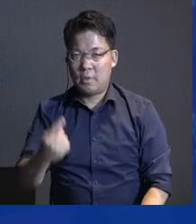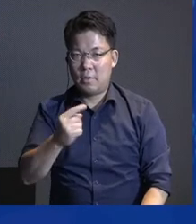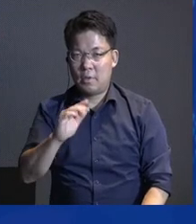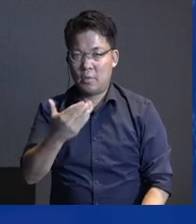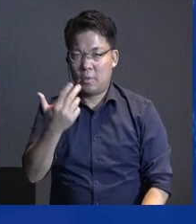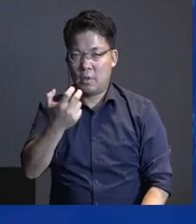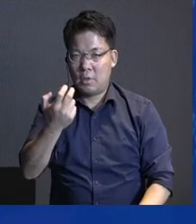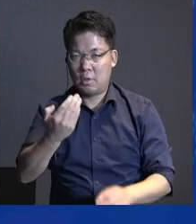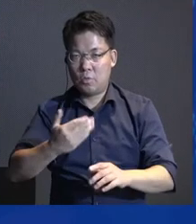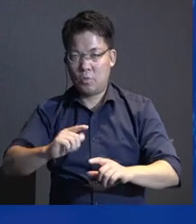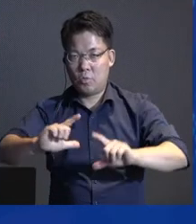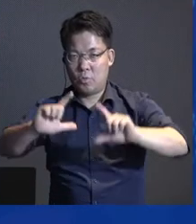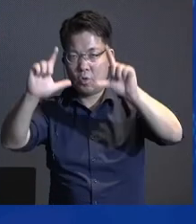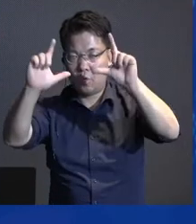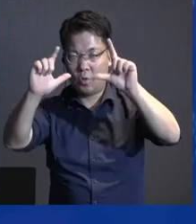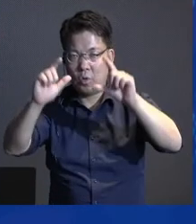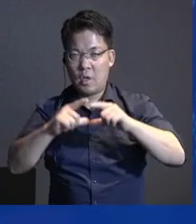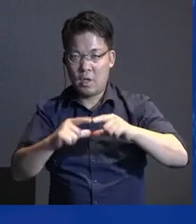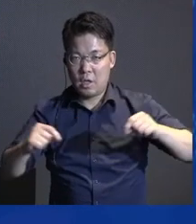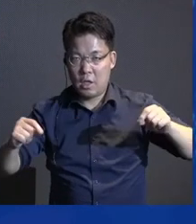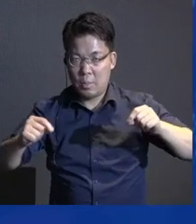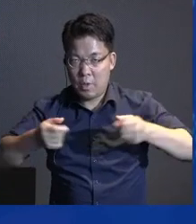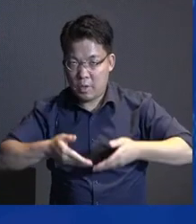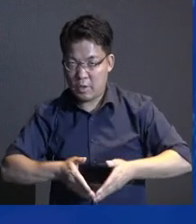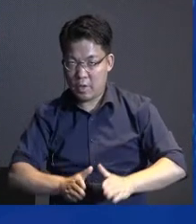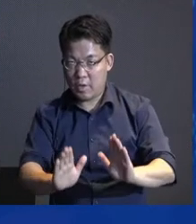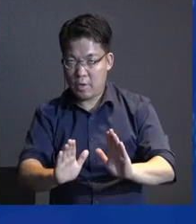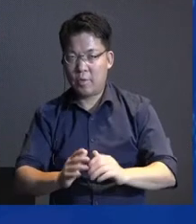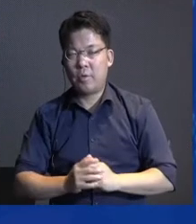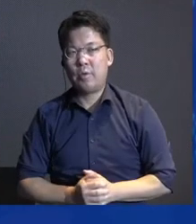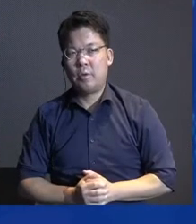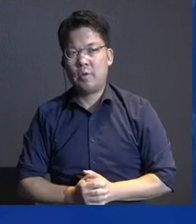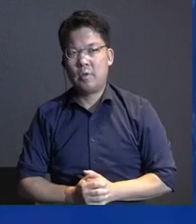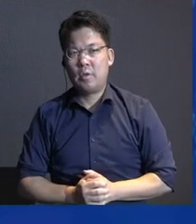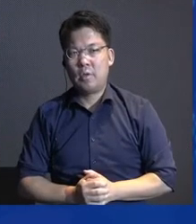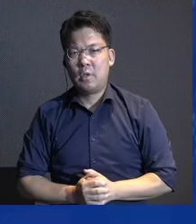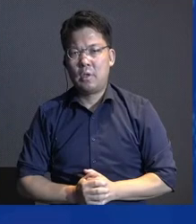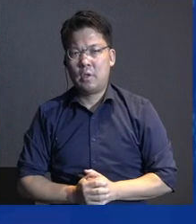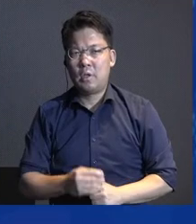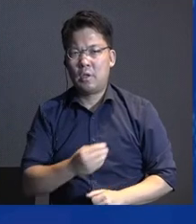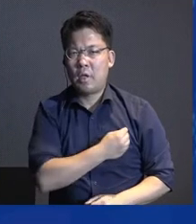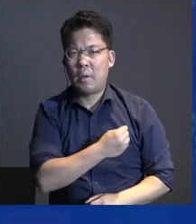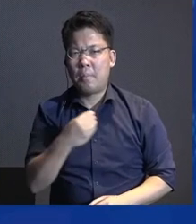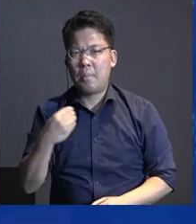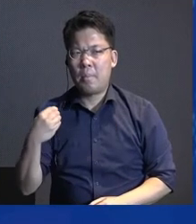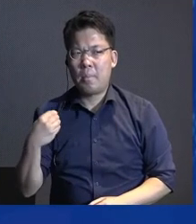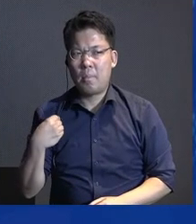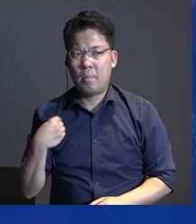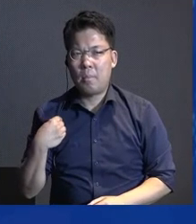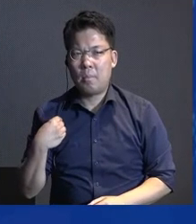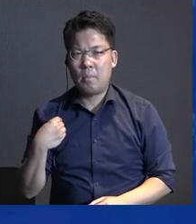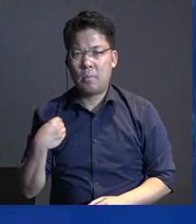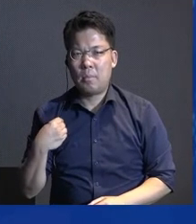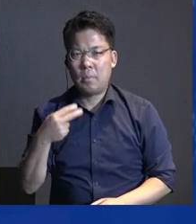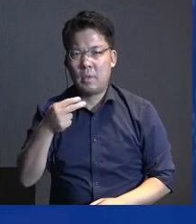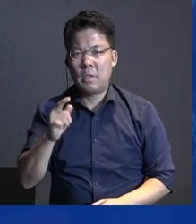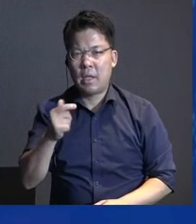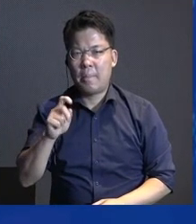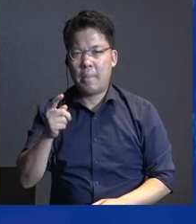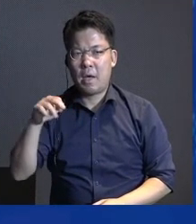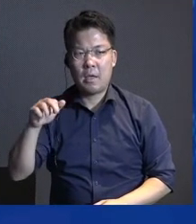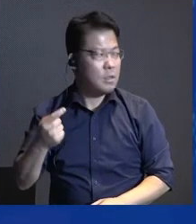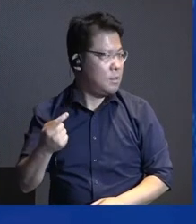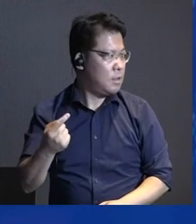1979. I spent my junior high and high school year in Denmark. I was impressed by the idea